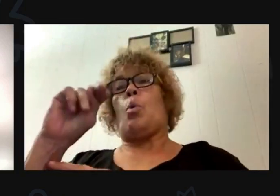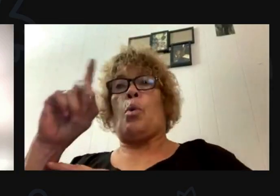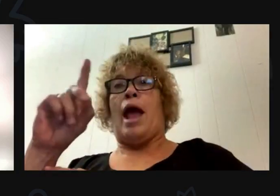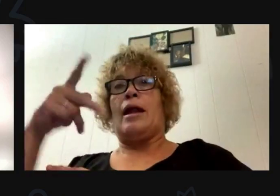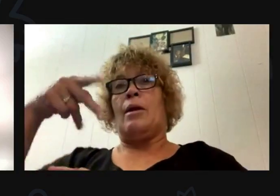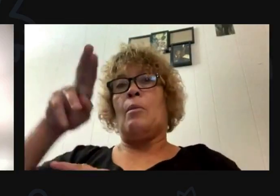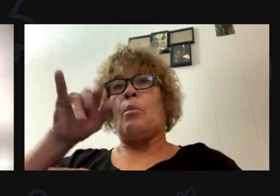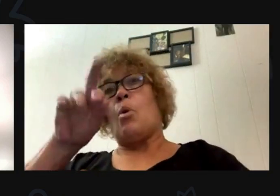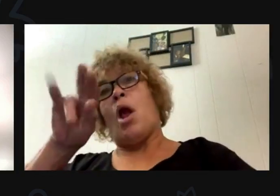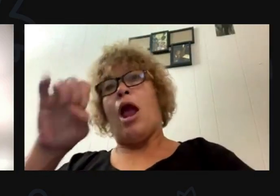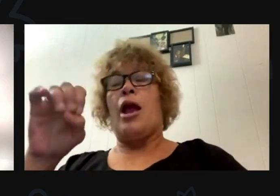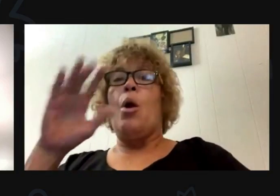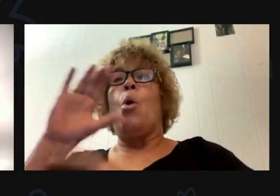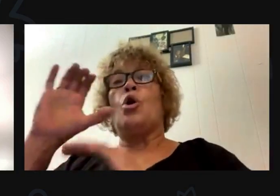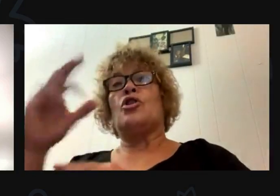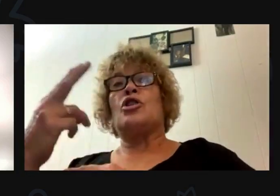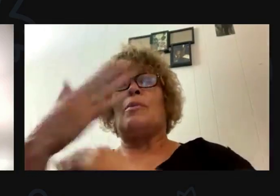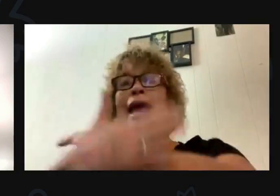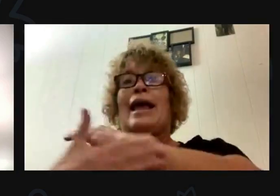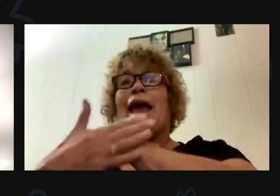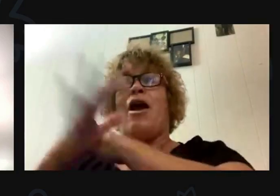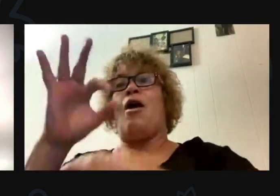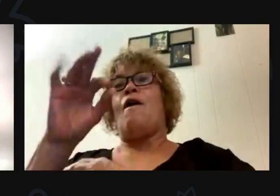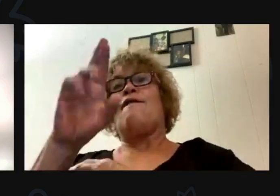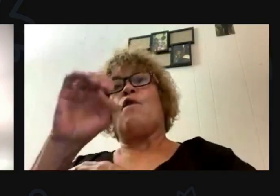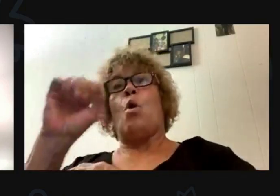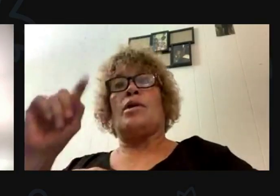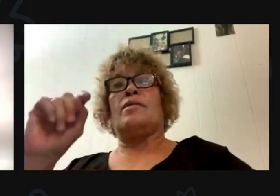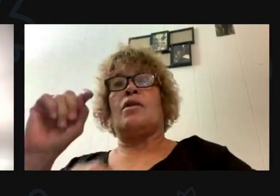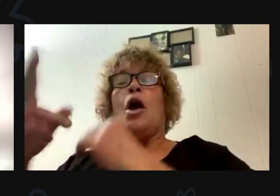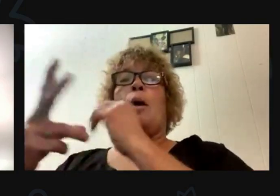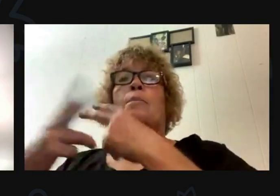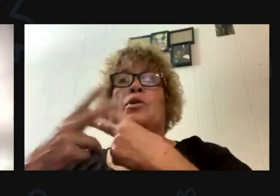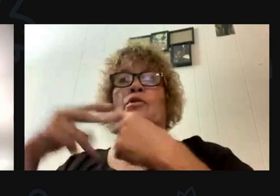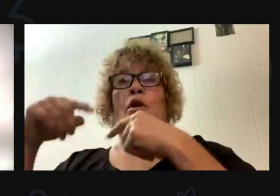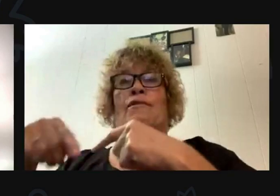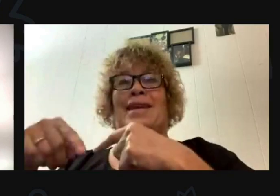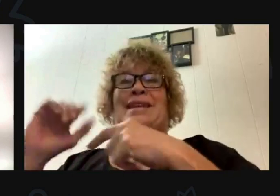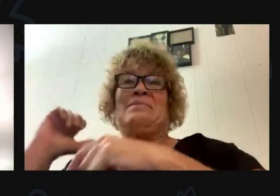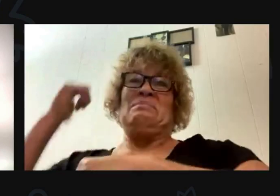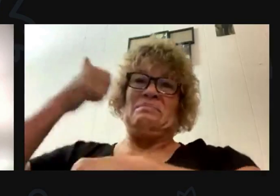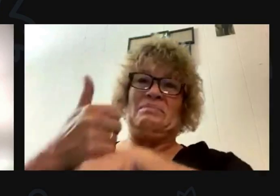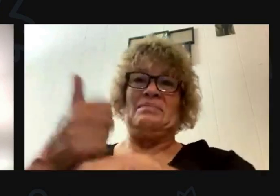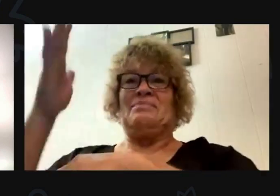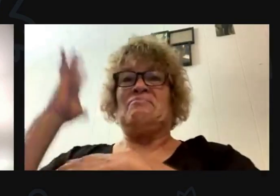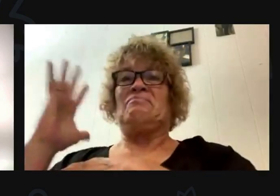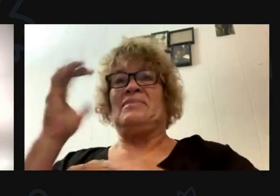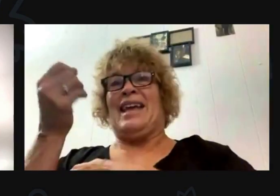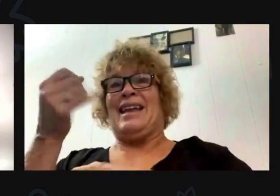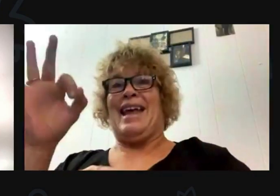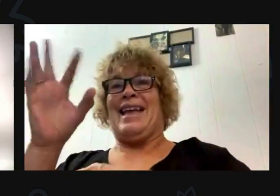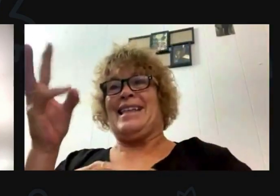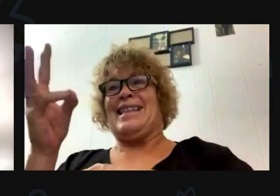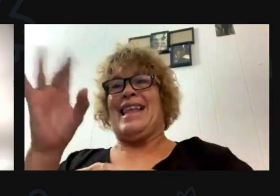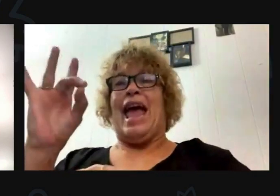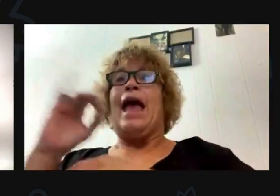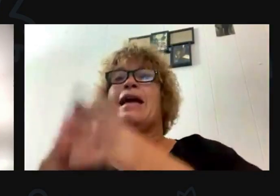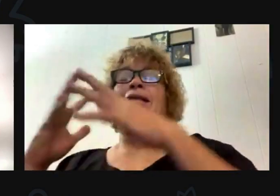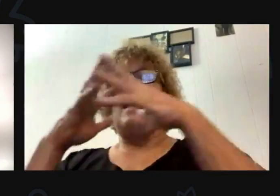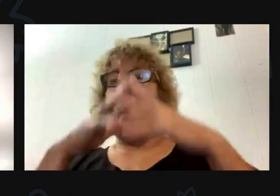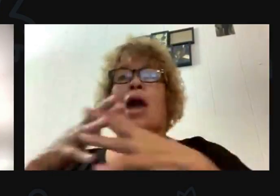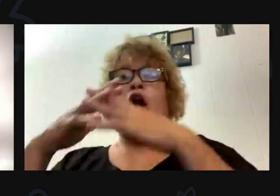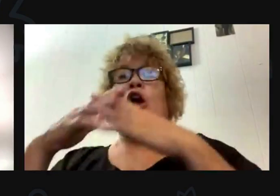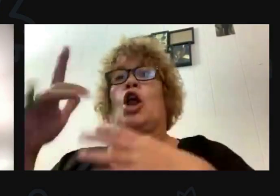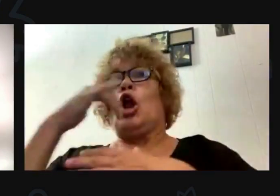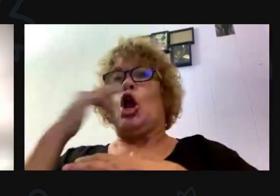County Forest Preserve District, Museum of the Grand Prairie opened originally in 1968 as the Early American Museum,